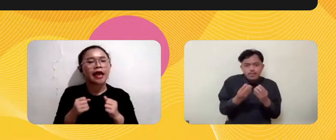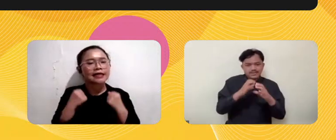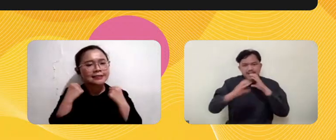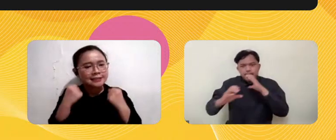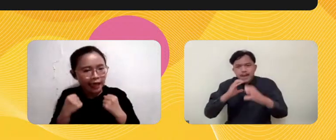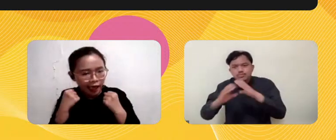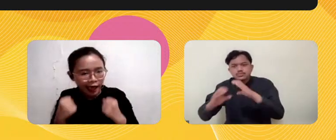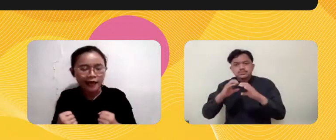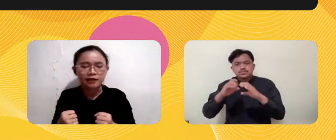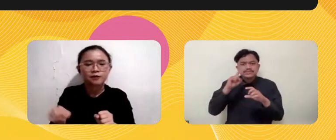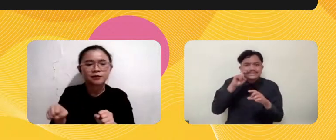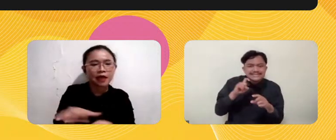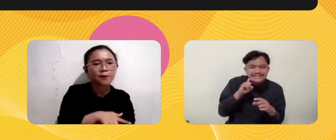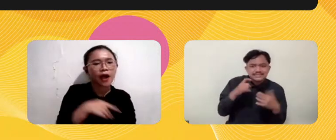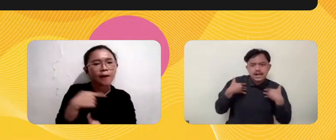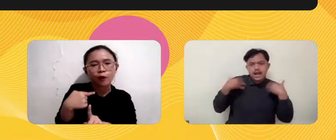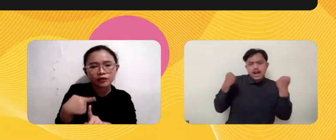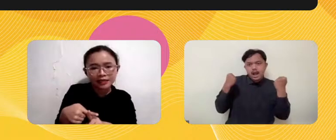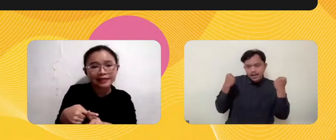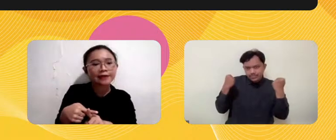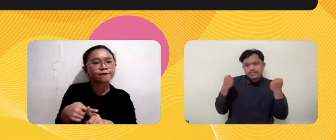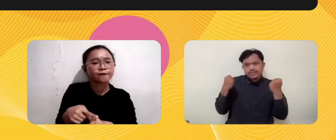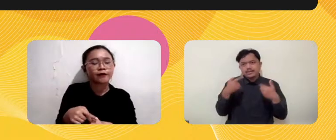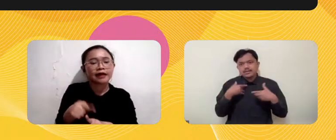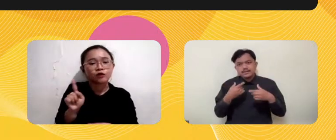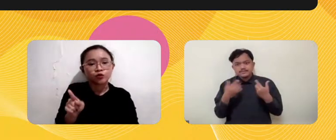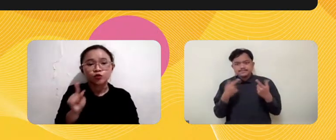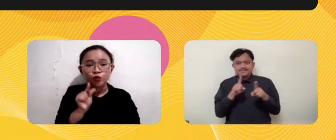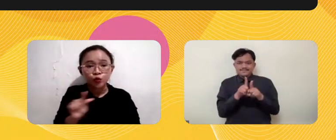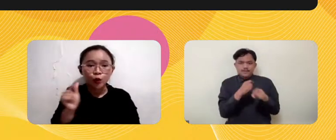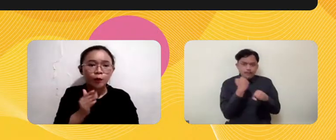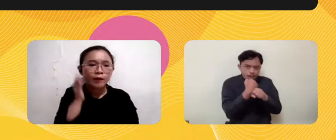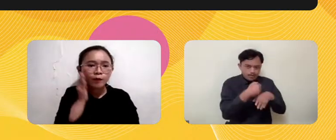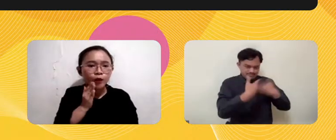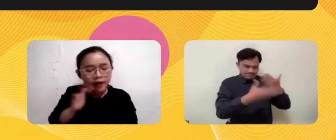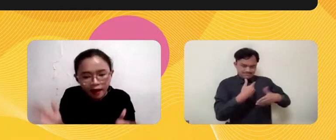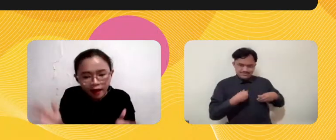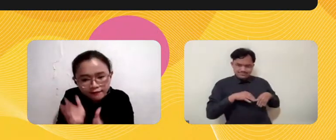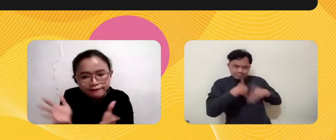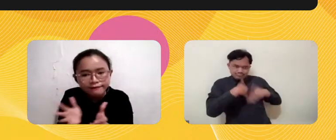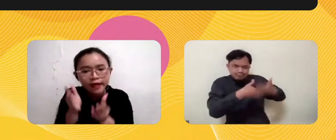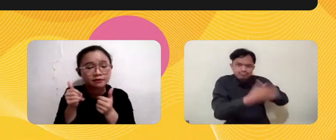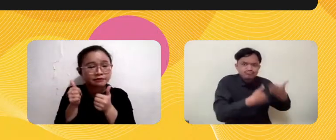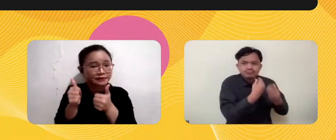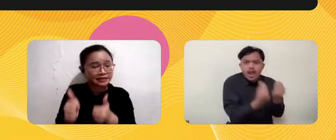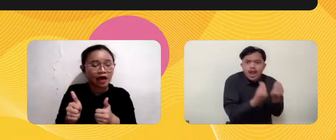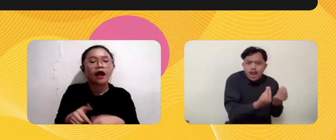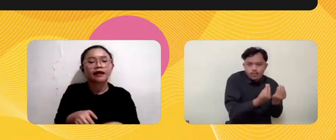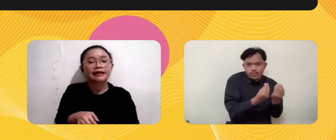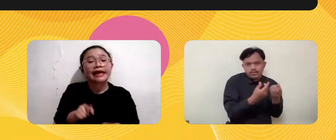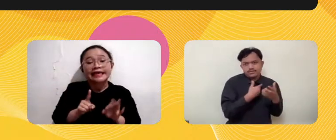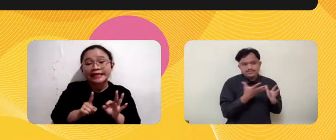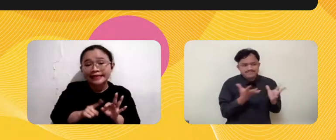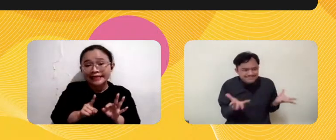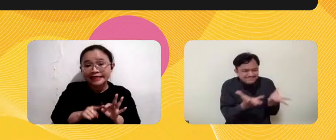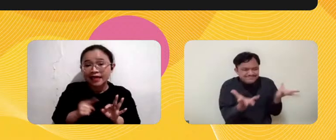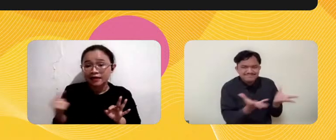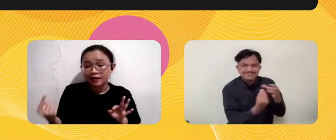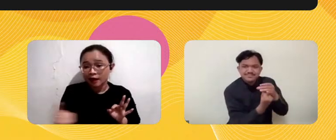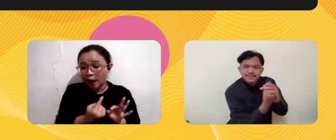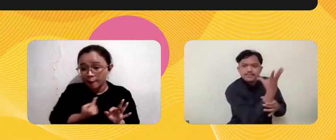positive development. I think that's a question. And we didn't have much discussion on that, but one of the points raised was